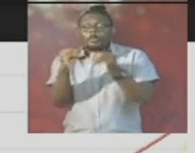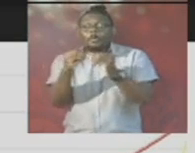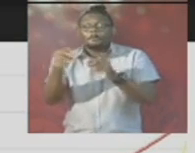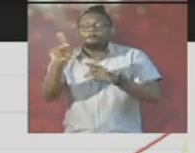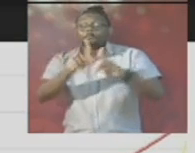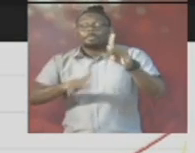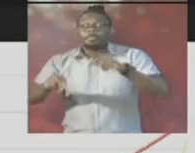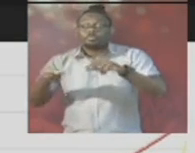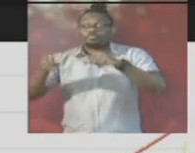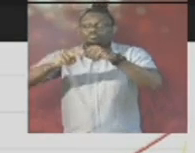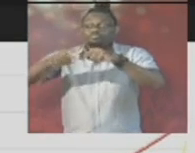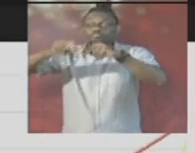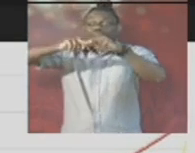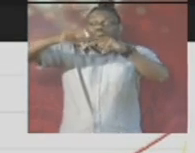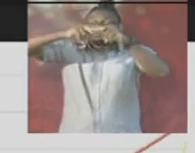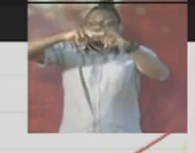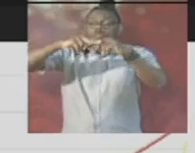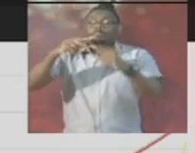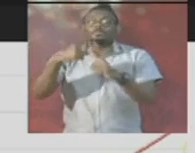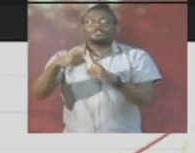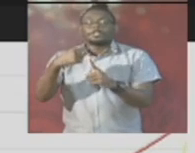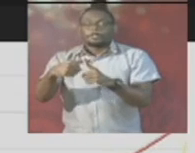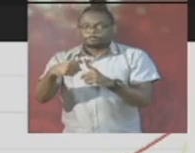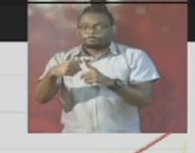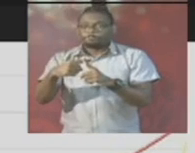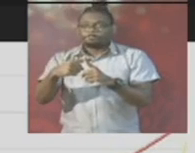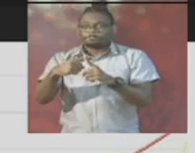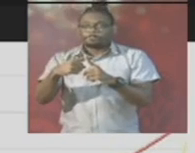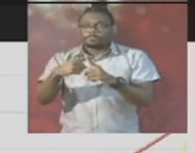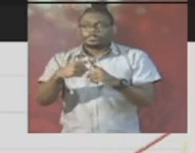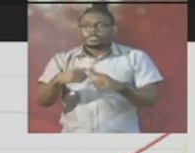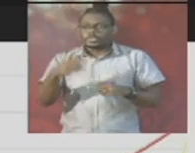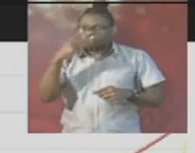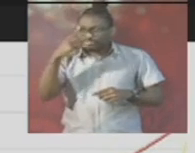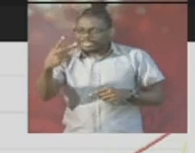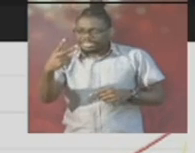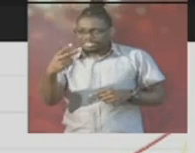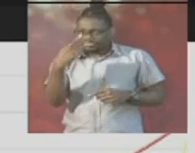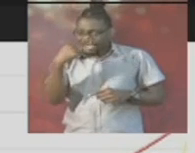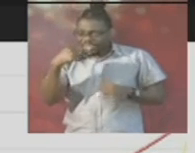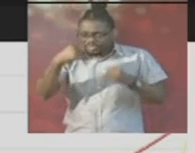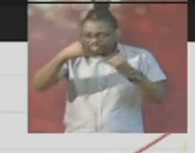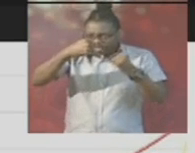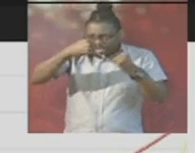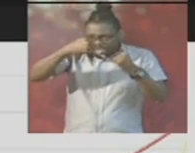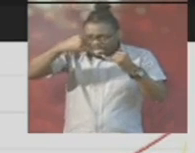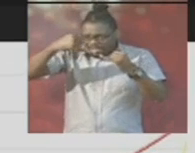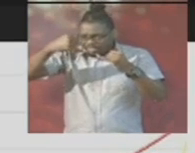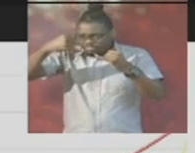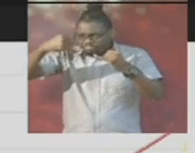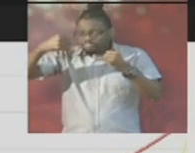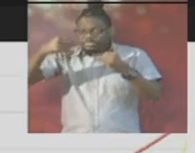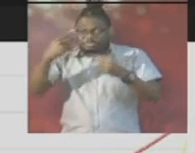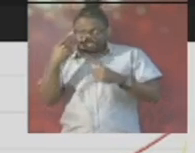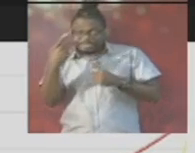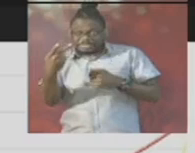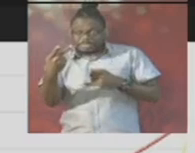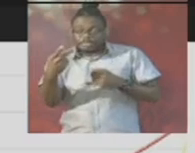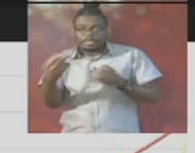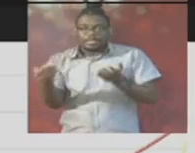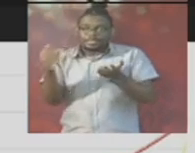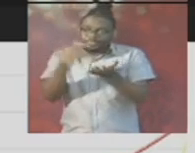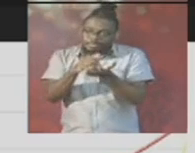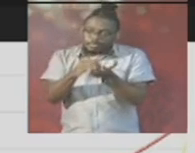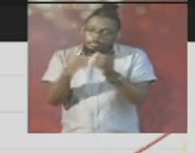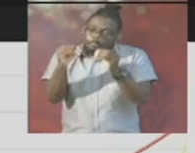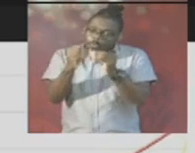the yellow line that extends beyond the end of the blue bars, showing that we have actually picked up pace, and